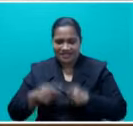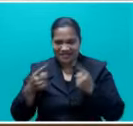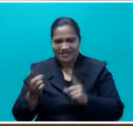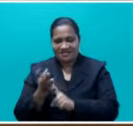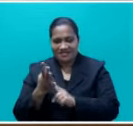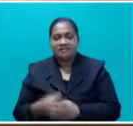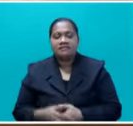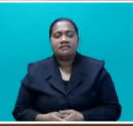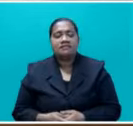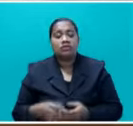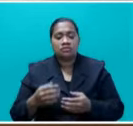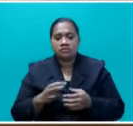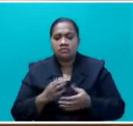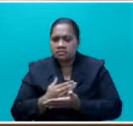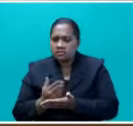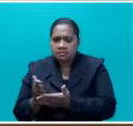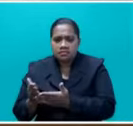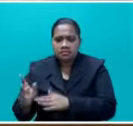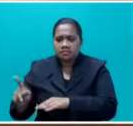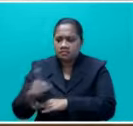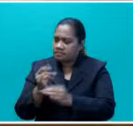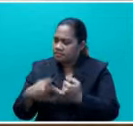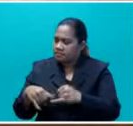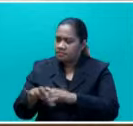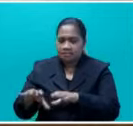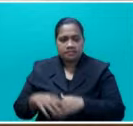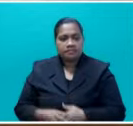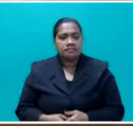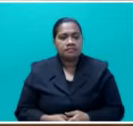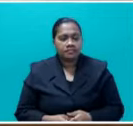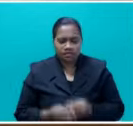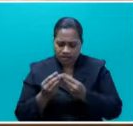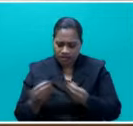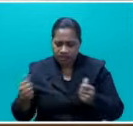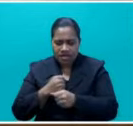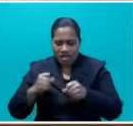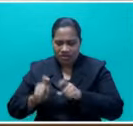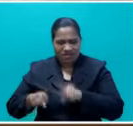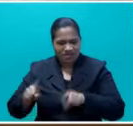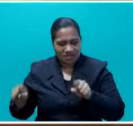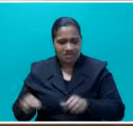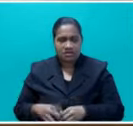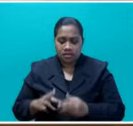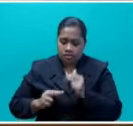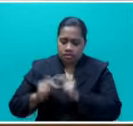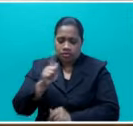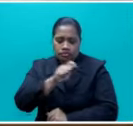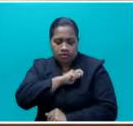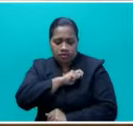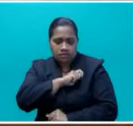Pacific Islands Forum, will rely on to solve our differences, build trust, and reaffirm our collective